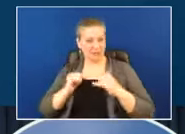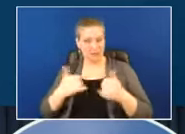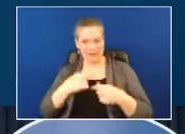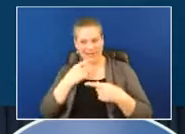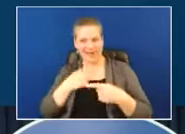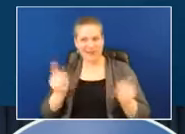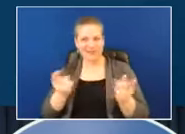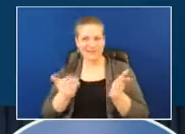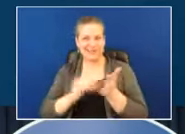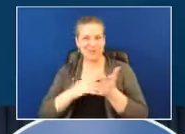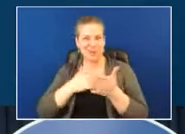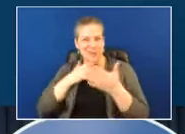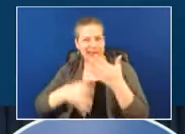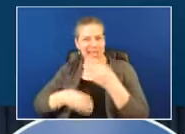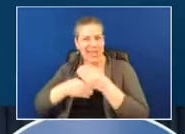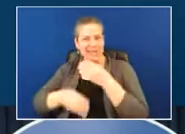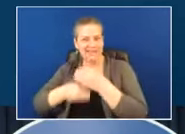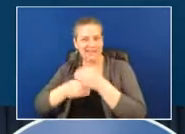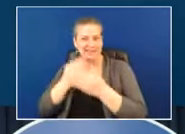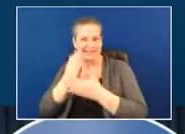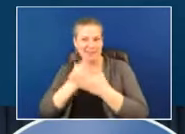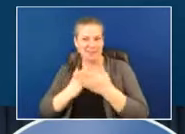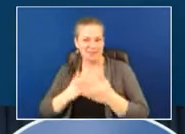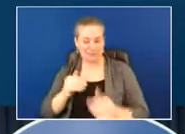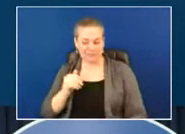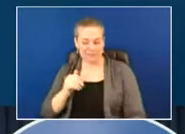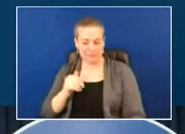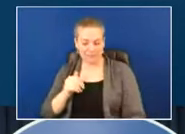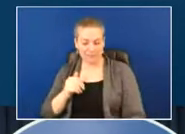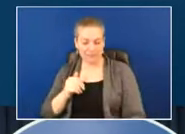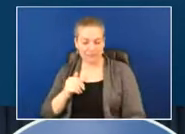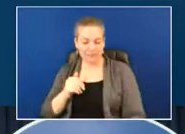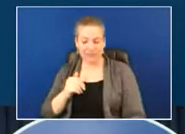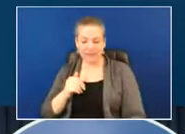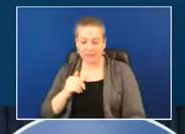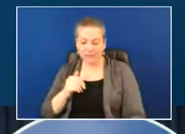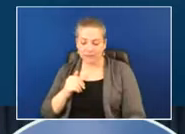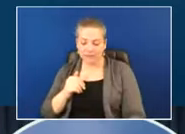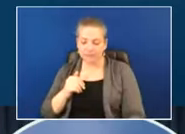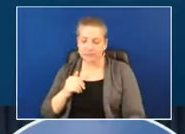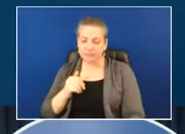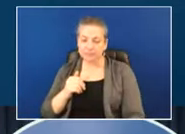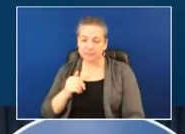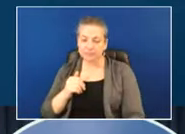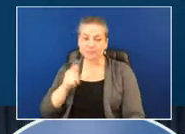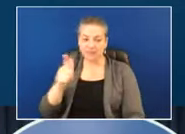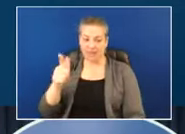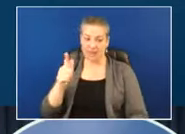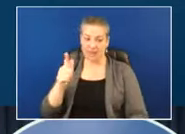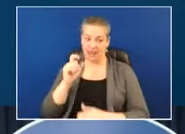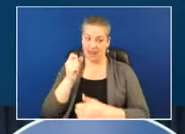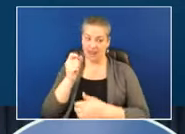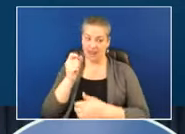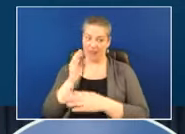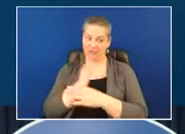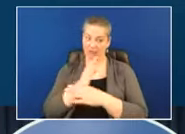few out of those 250 to that. This has an average hourly wage, get this, of